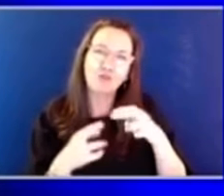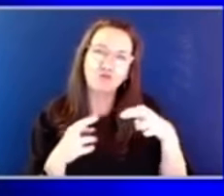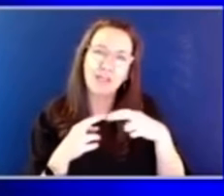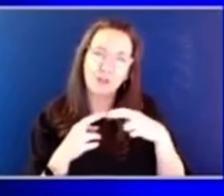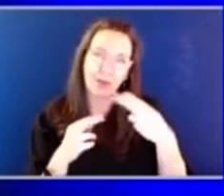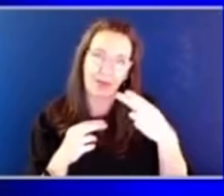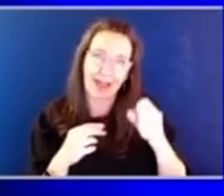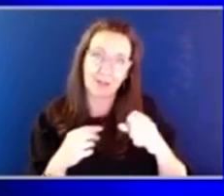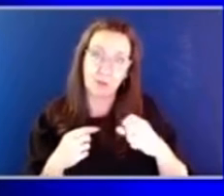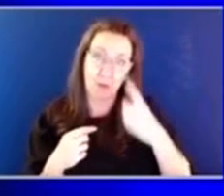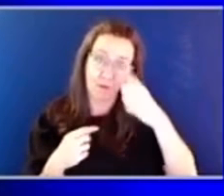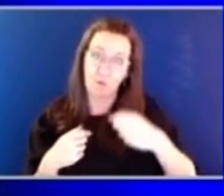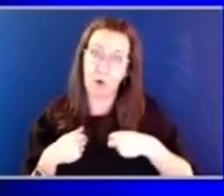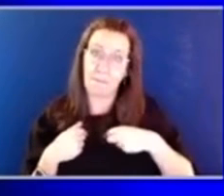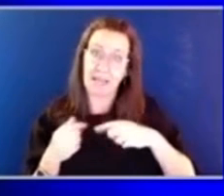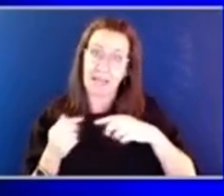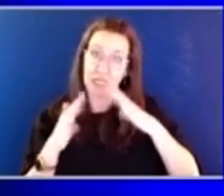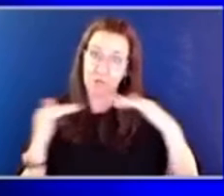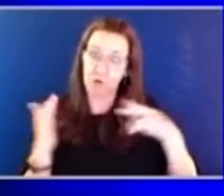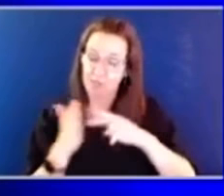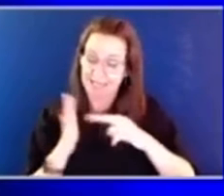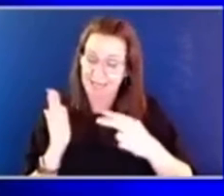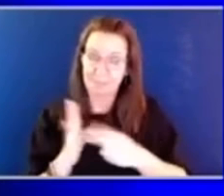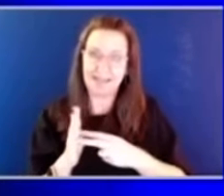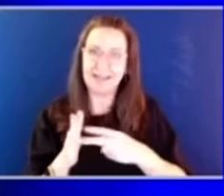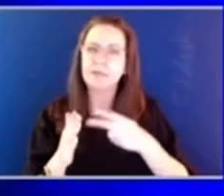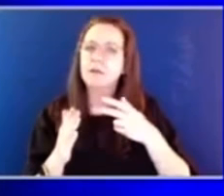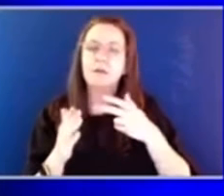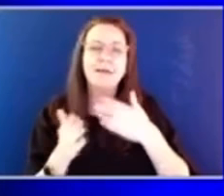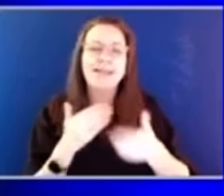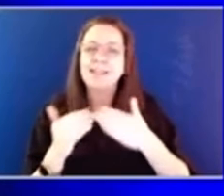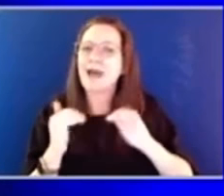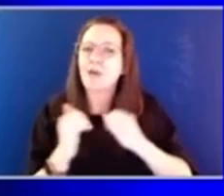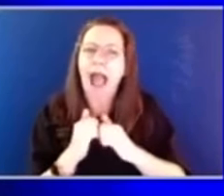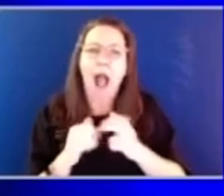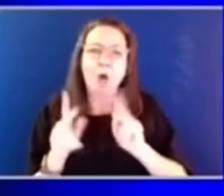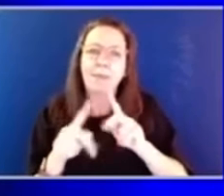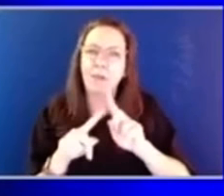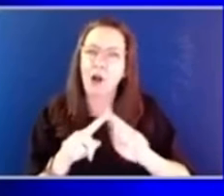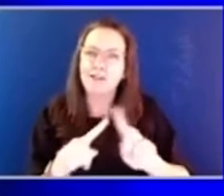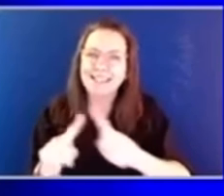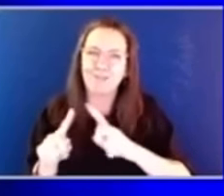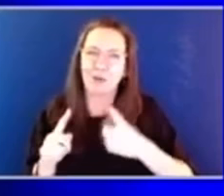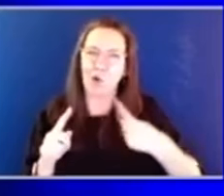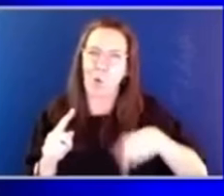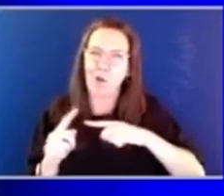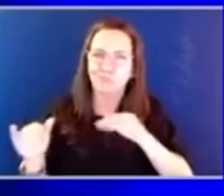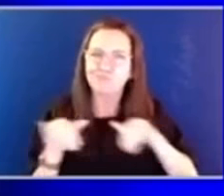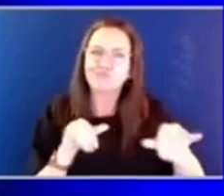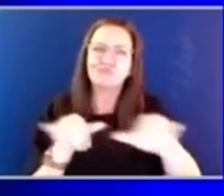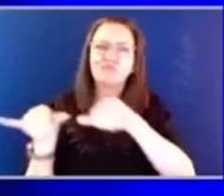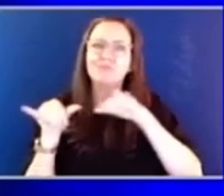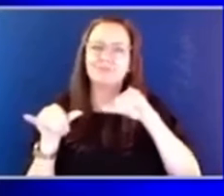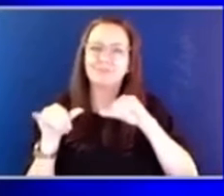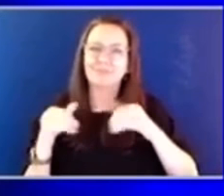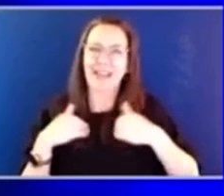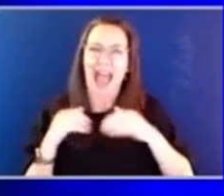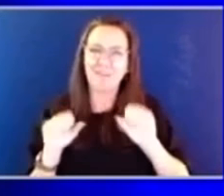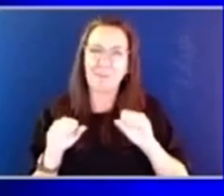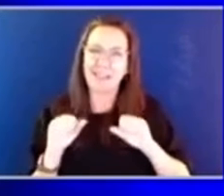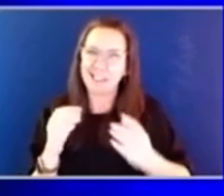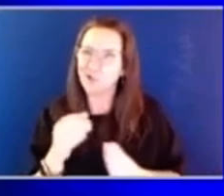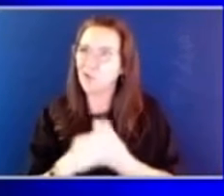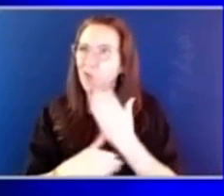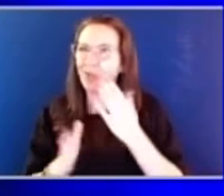for all people, regardless of their differences, to be able to thrive. Around the age of 2, I was diagnosed with